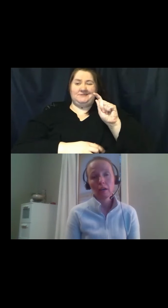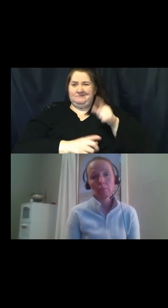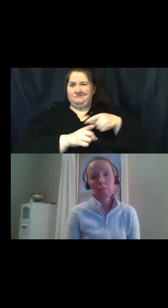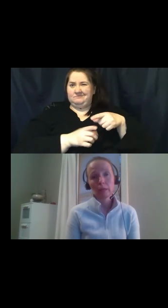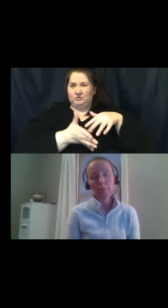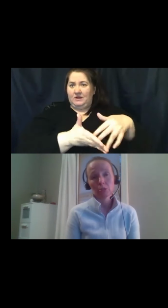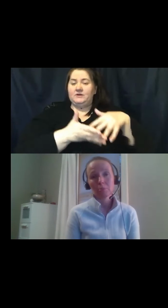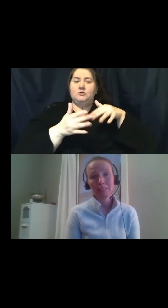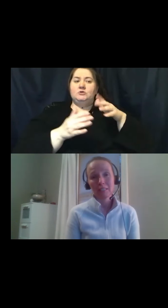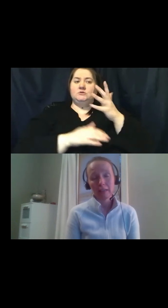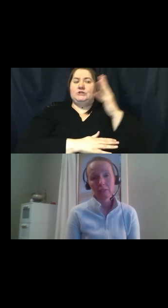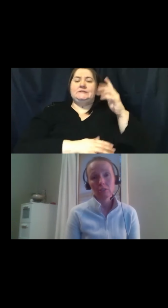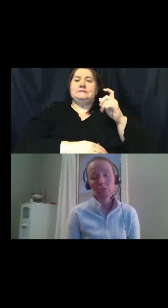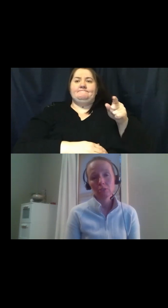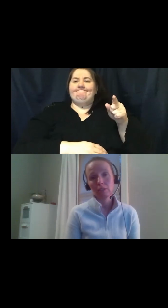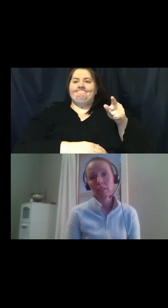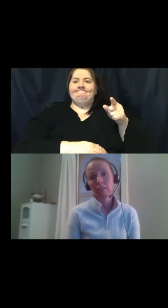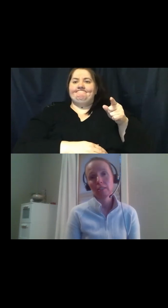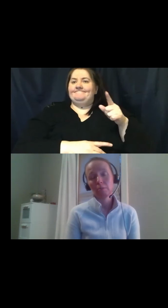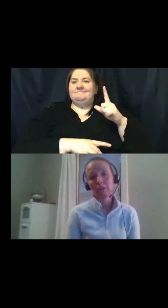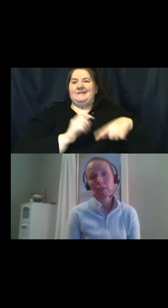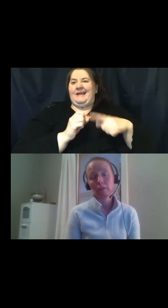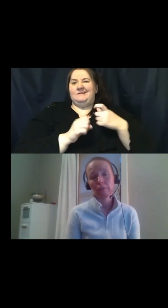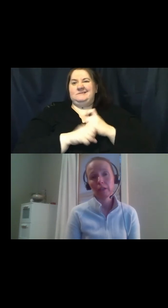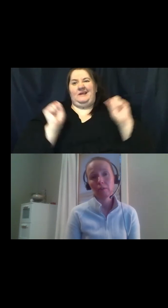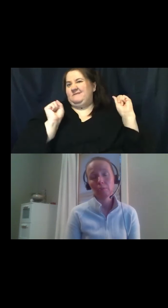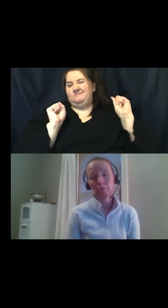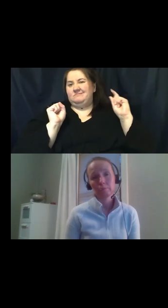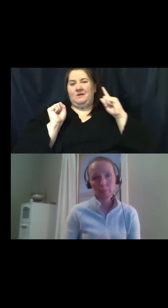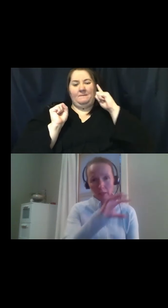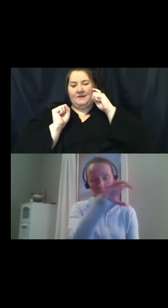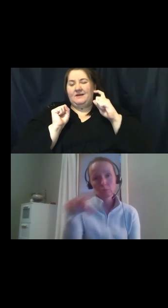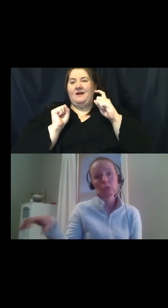be able to be saved due to the amount of